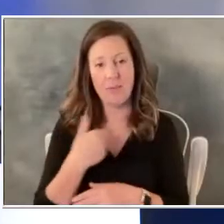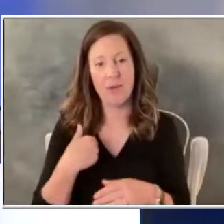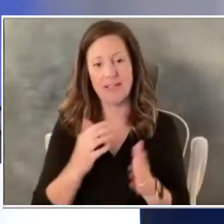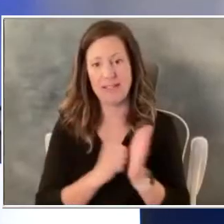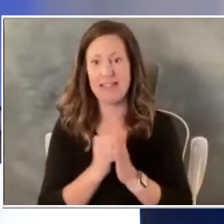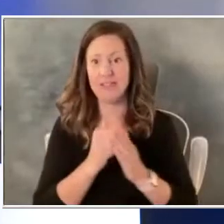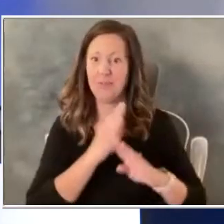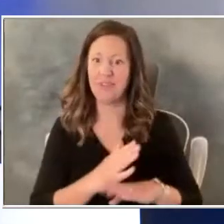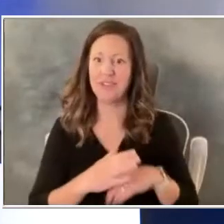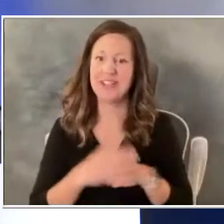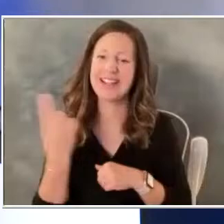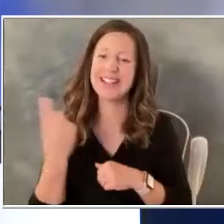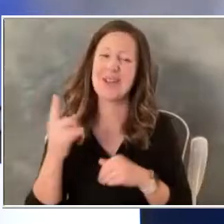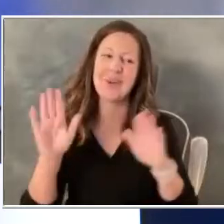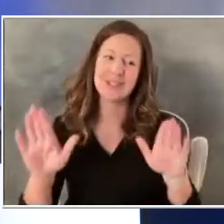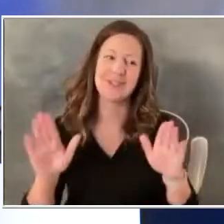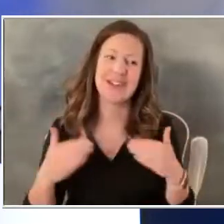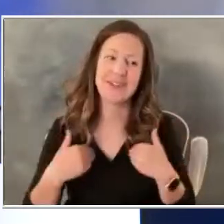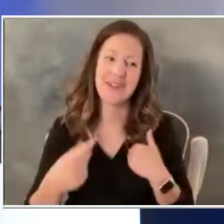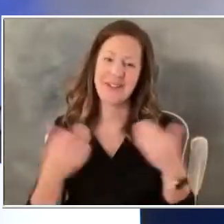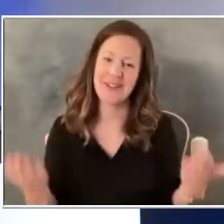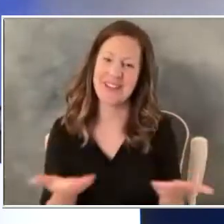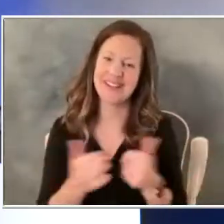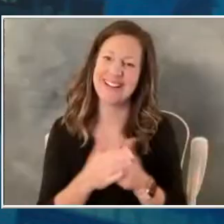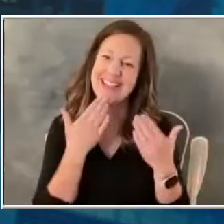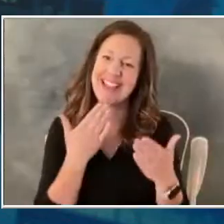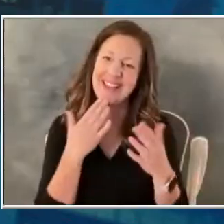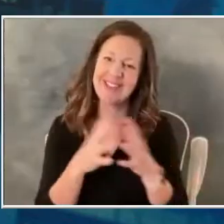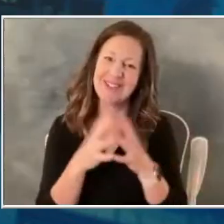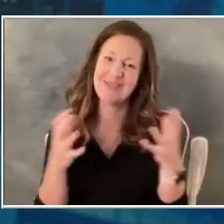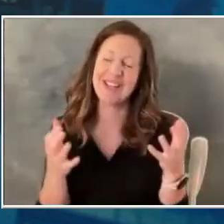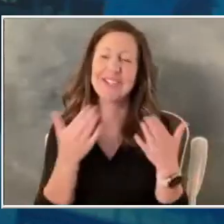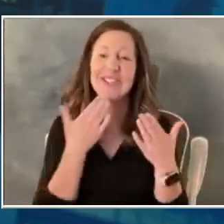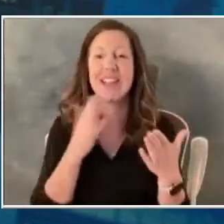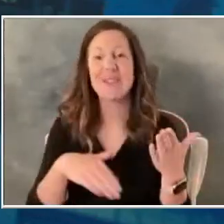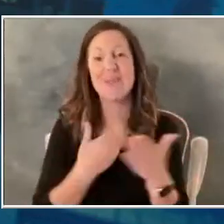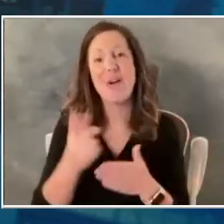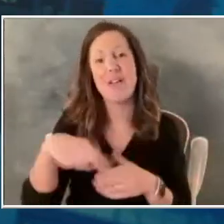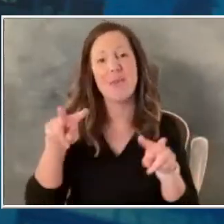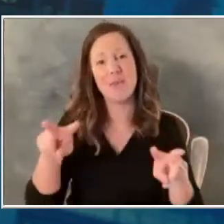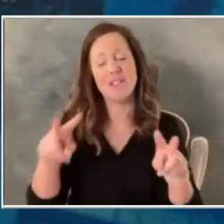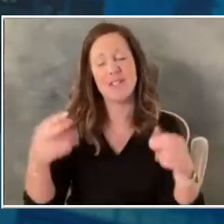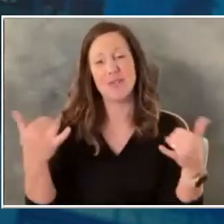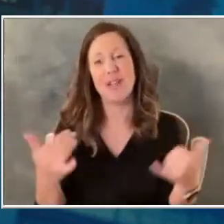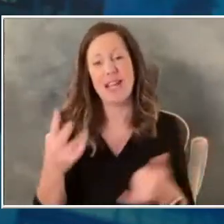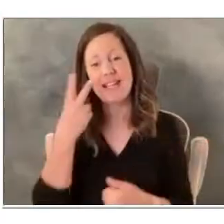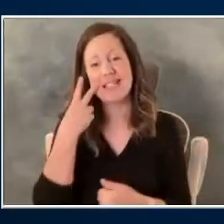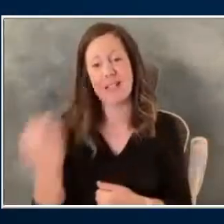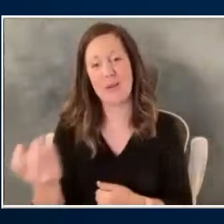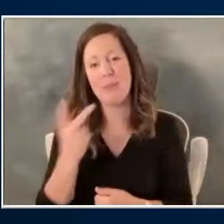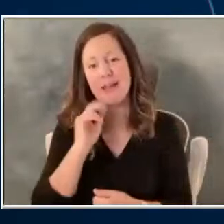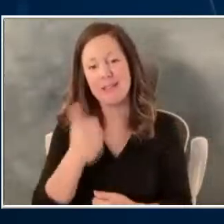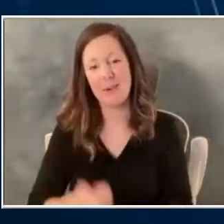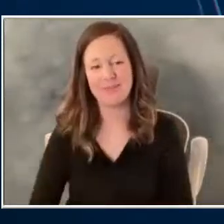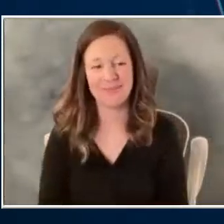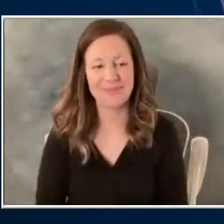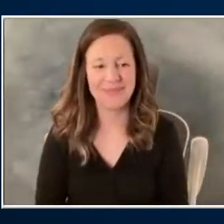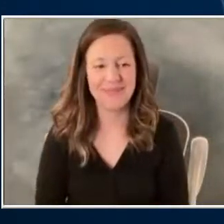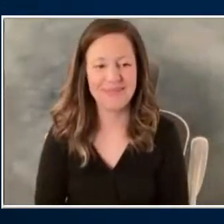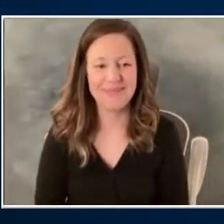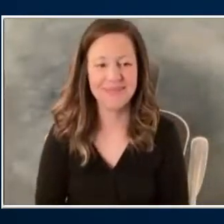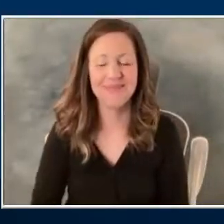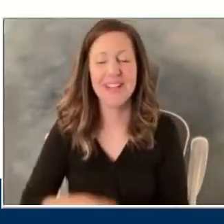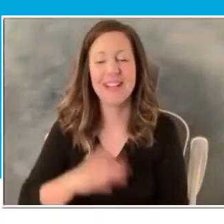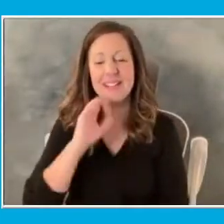great to have you on our program. Well, thank you. Dr. Fabian, thank you so much. Thanks to all of our viewers for being with us today. We'll see you back here tomorrow. Coming up tomorrow on the